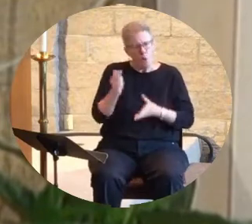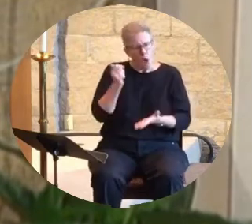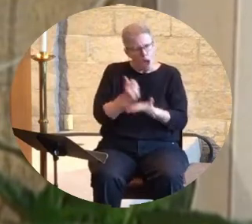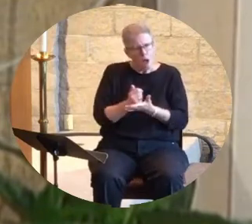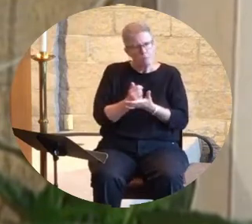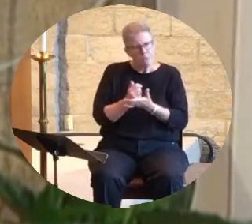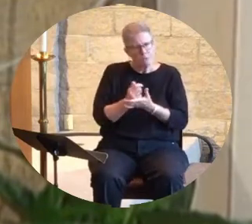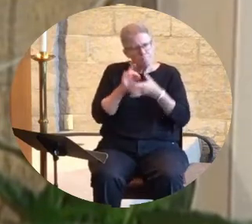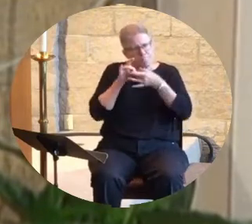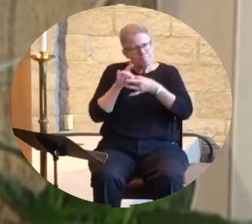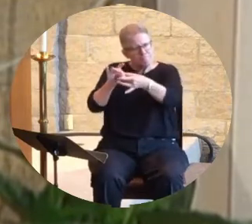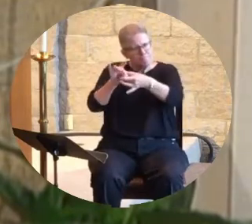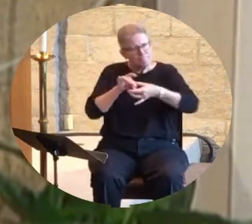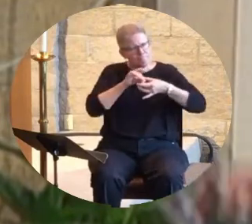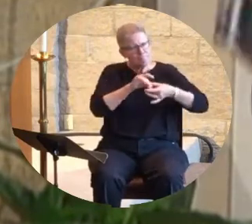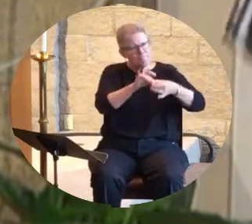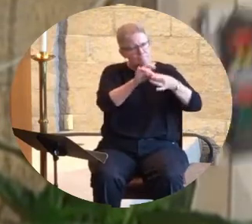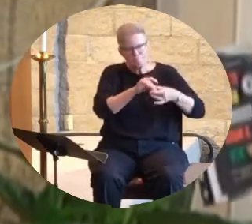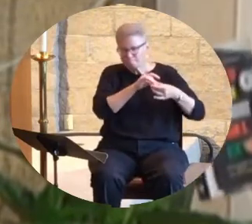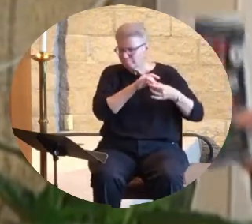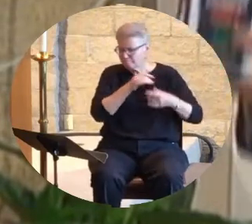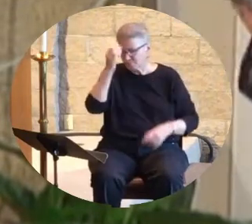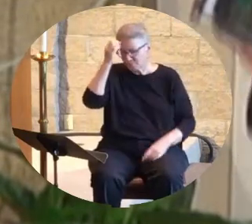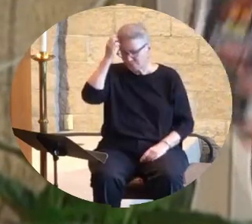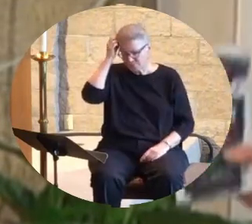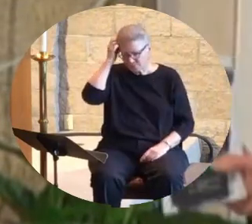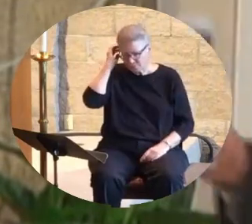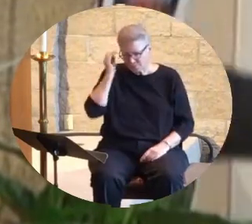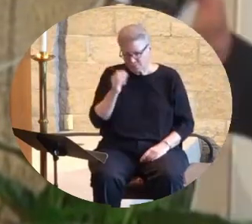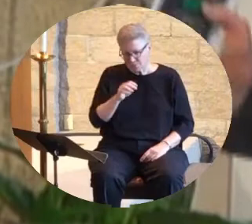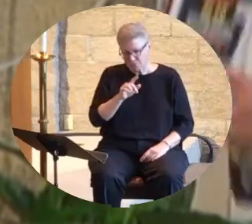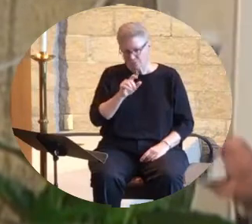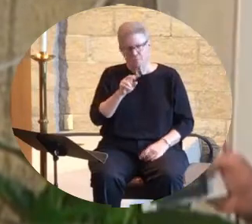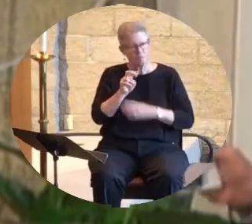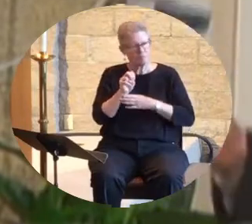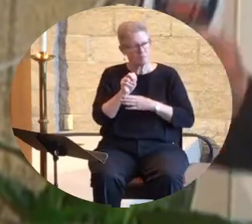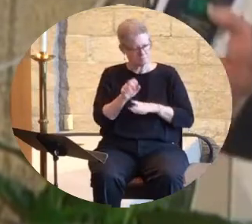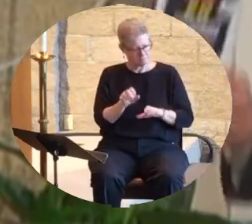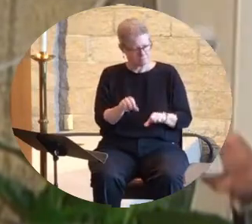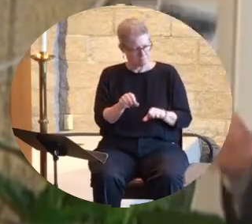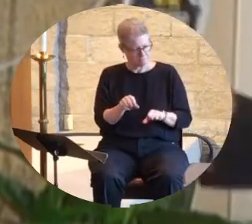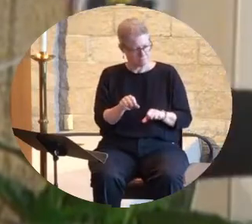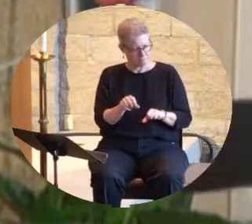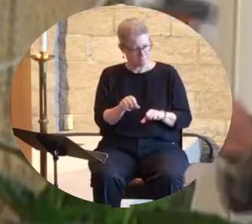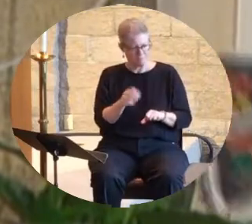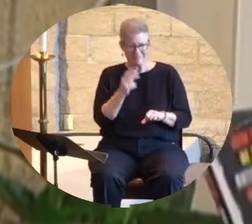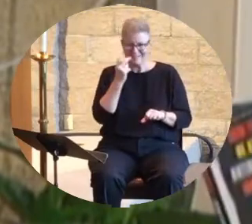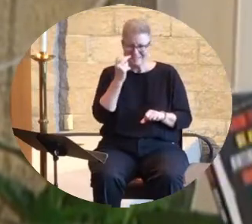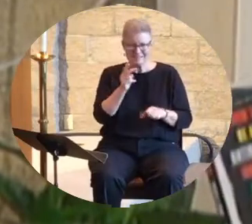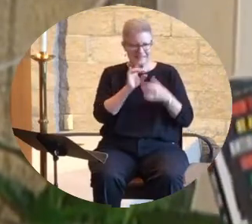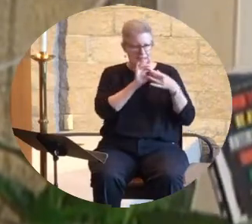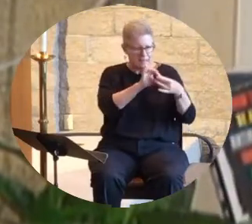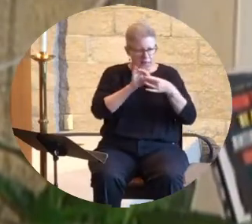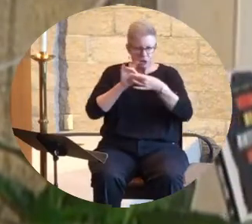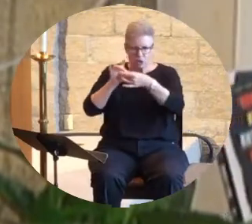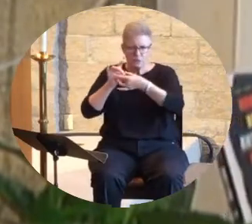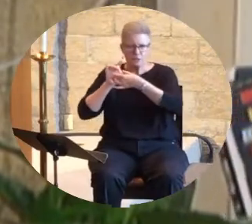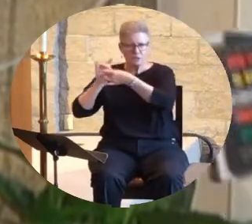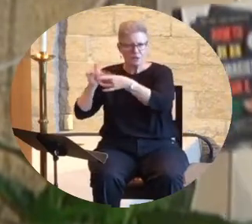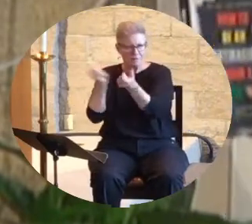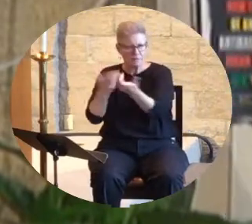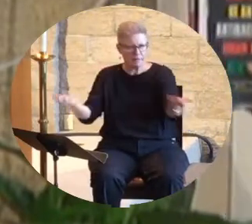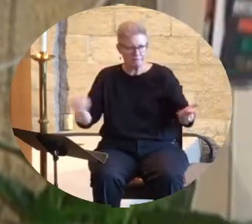about being able to look and to see the oneness of all that is. One of the songs that I love is,